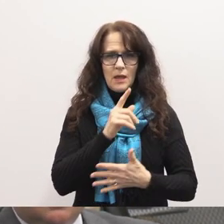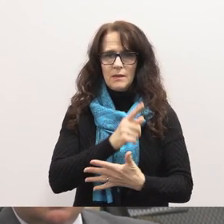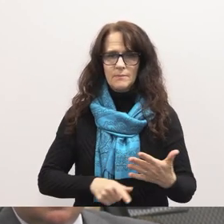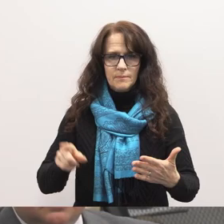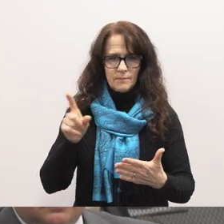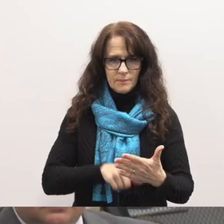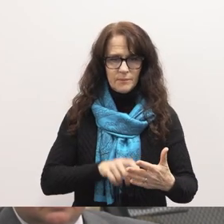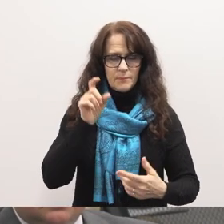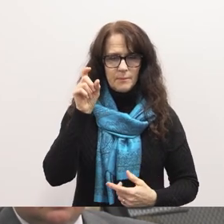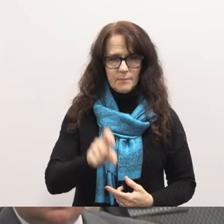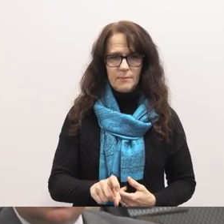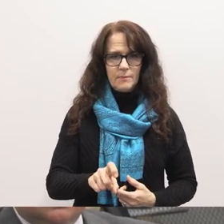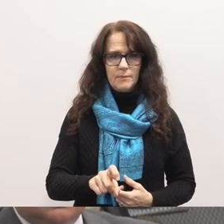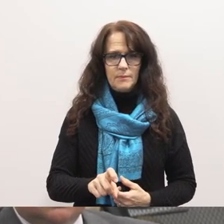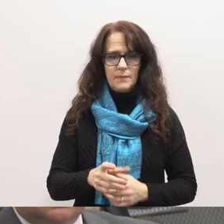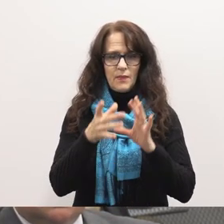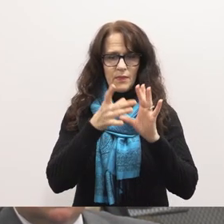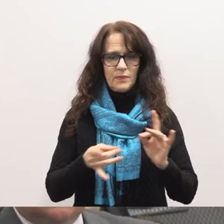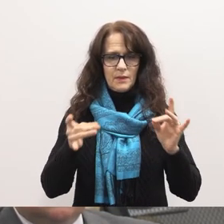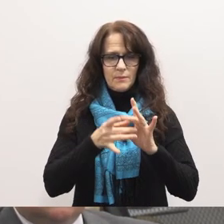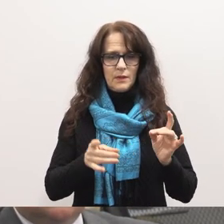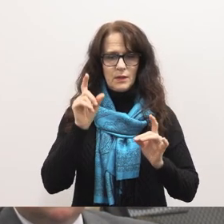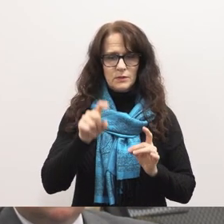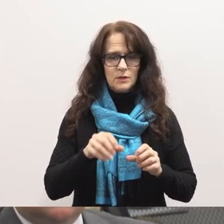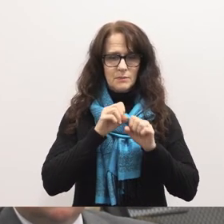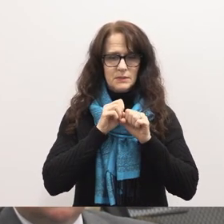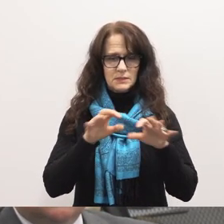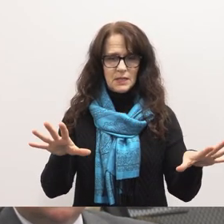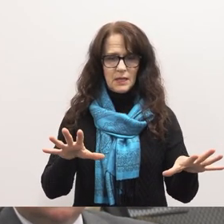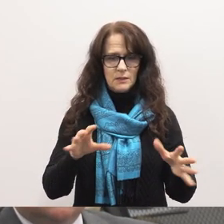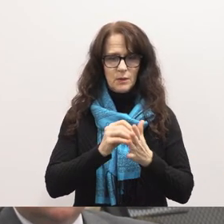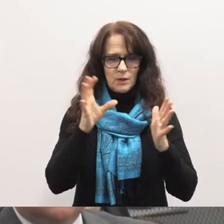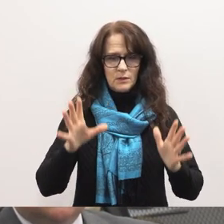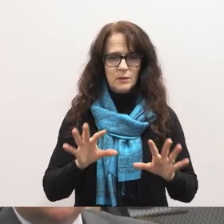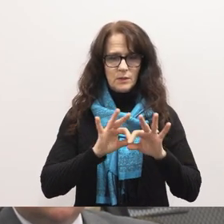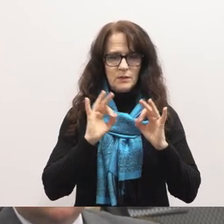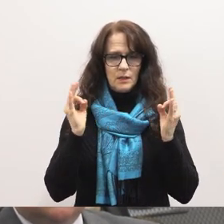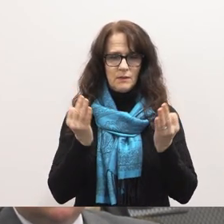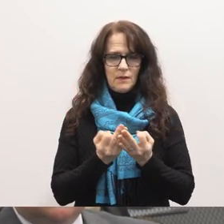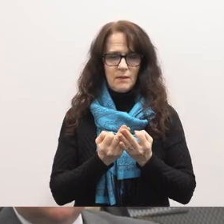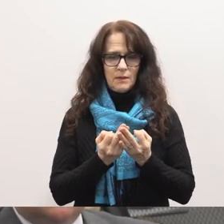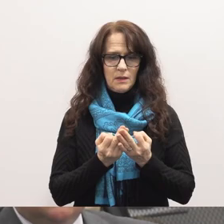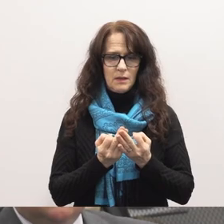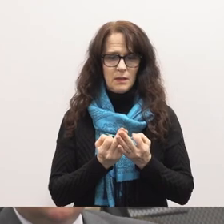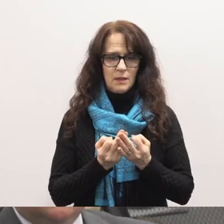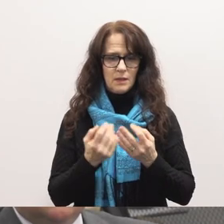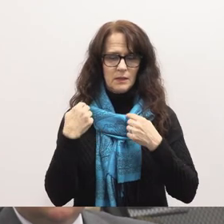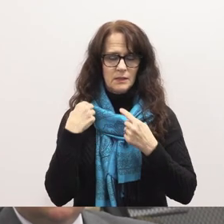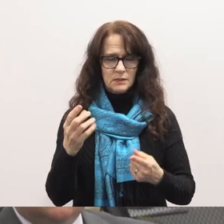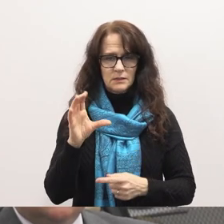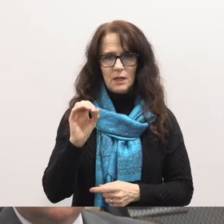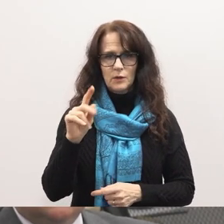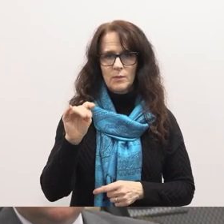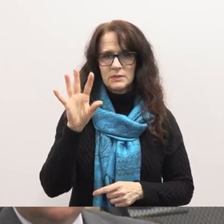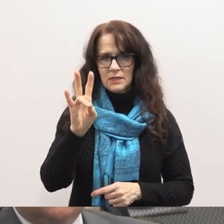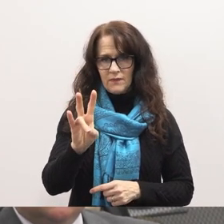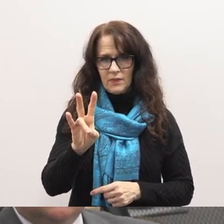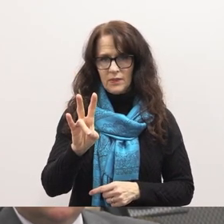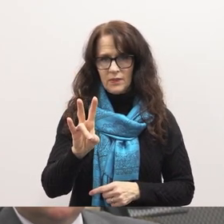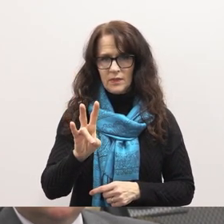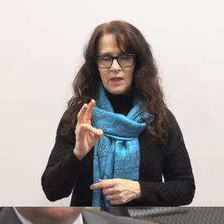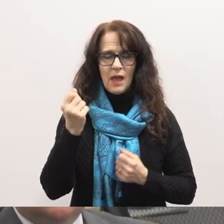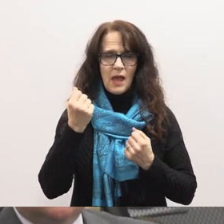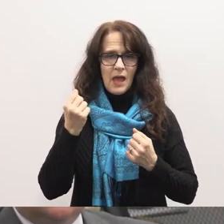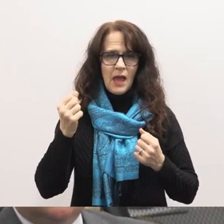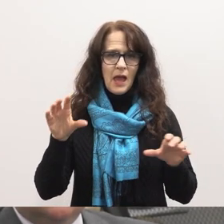such. That's the message that should have been sent to our students and families. Since October 7th, activists